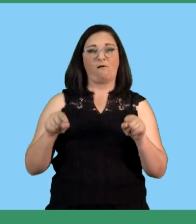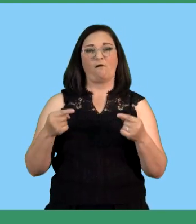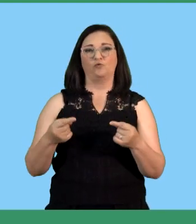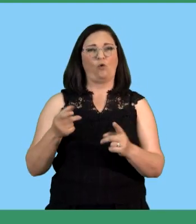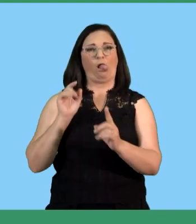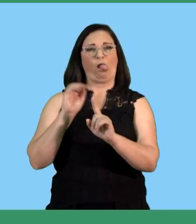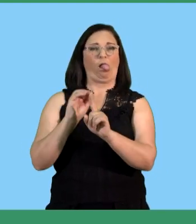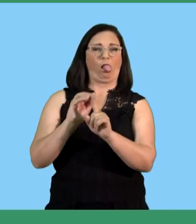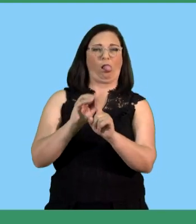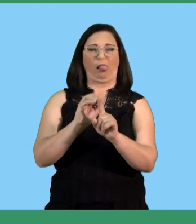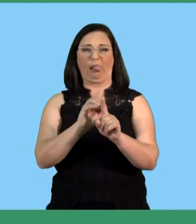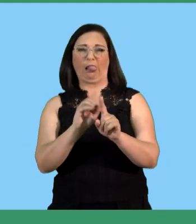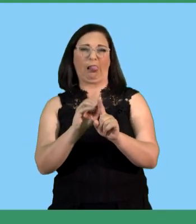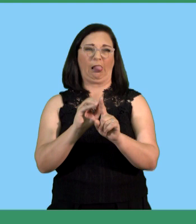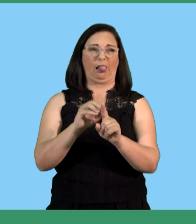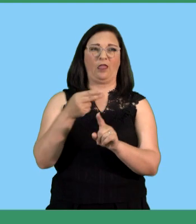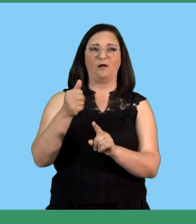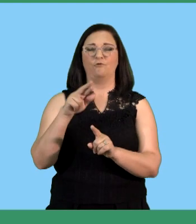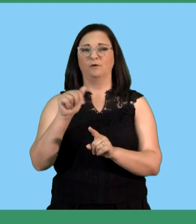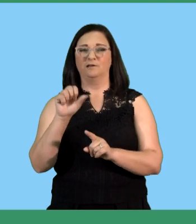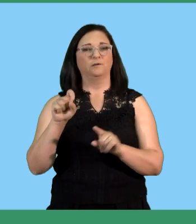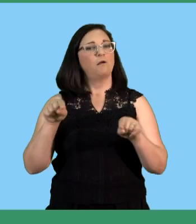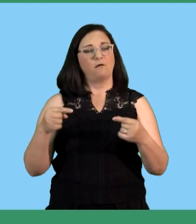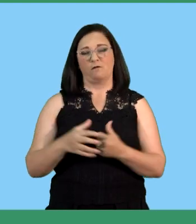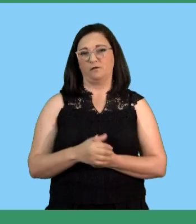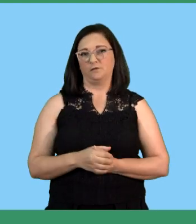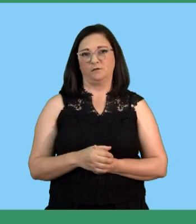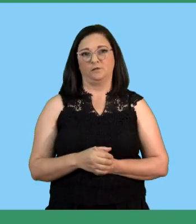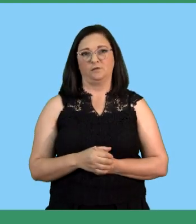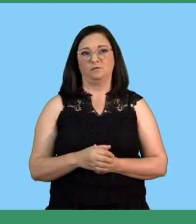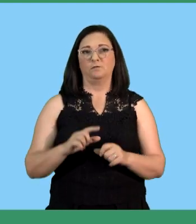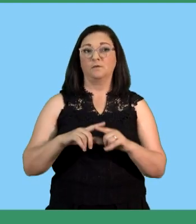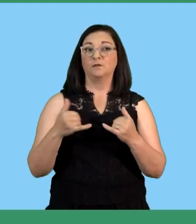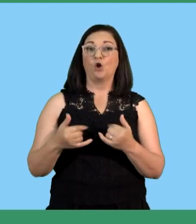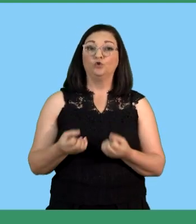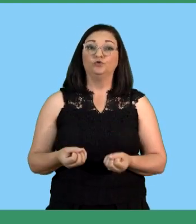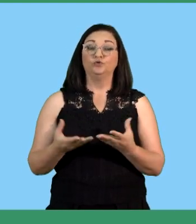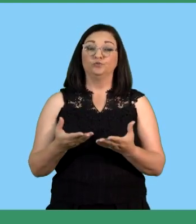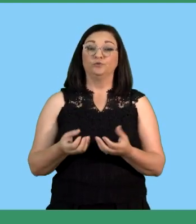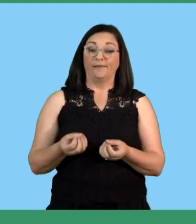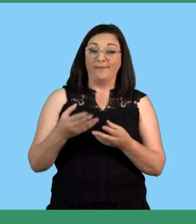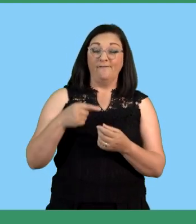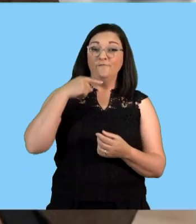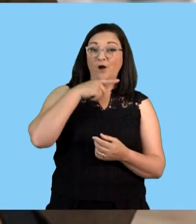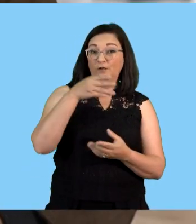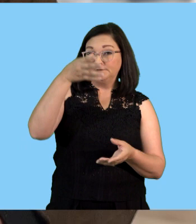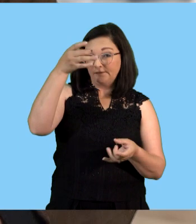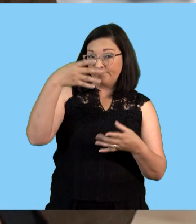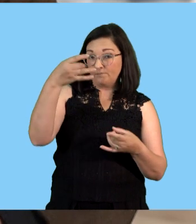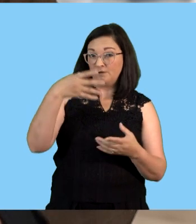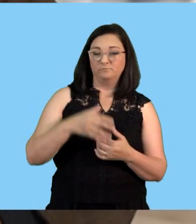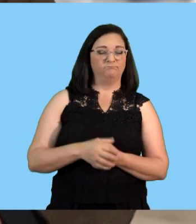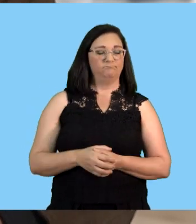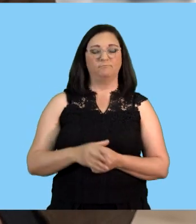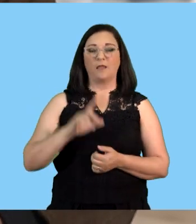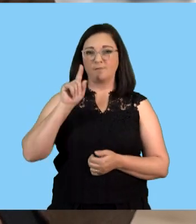the dealings needs to be done fairly and honestly. Suppliers may not give misleading or false information. So you need to be honest